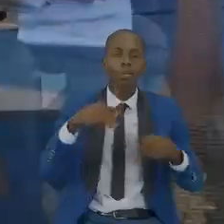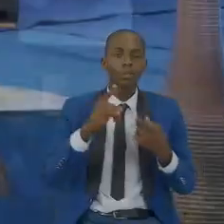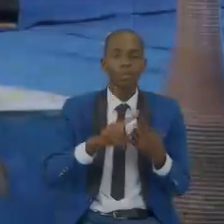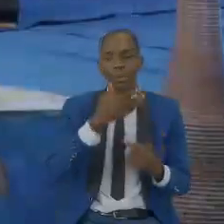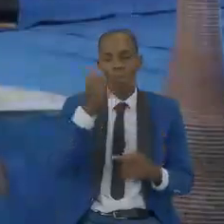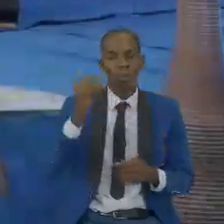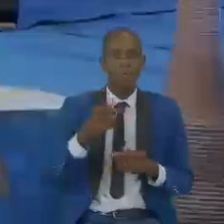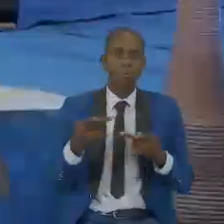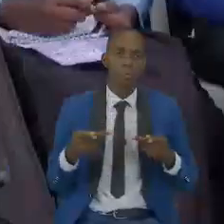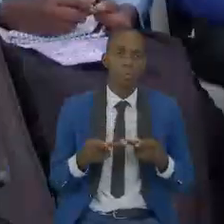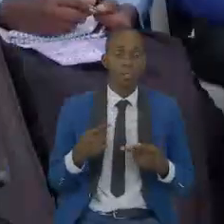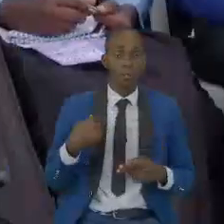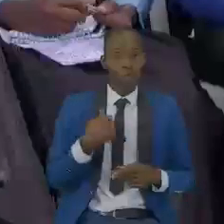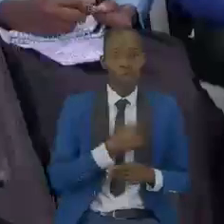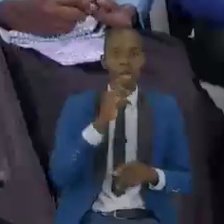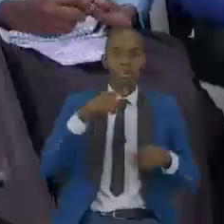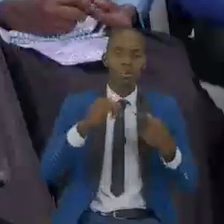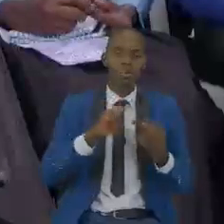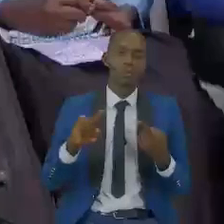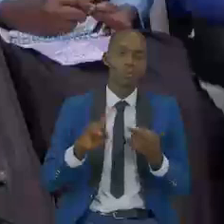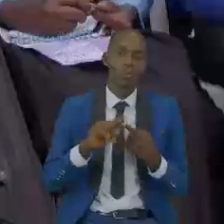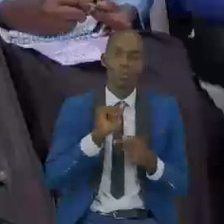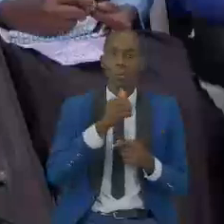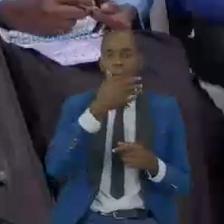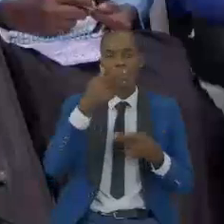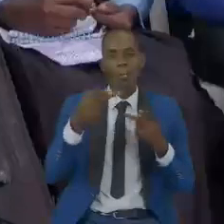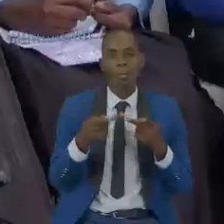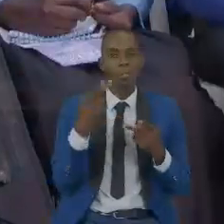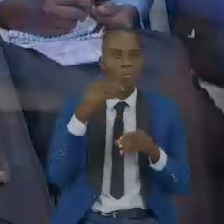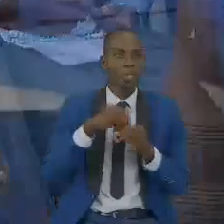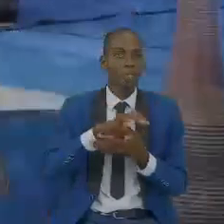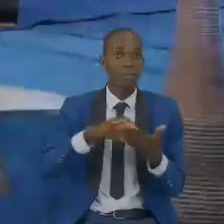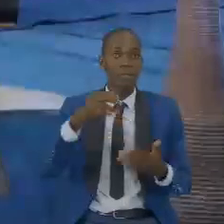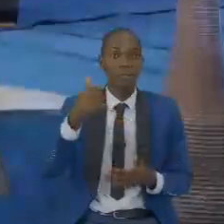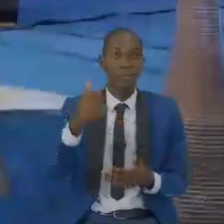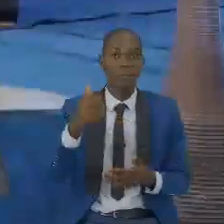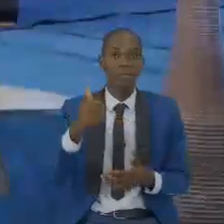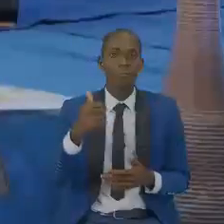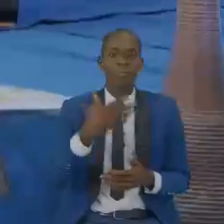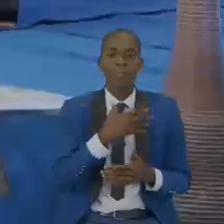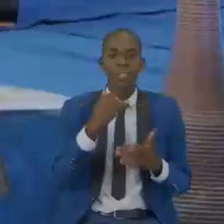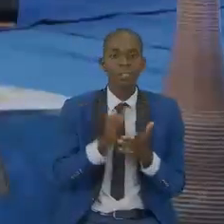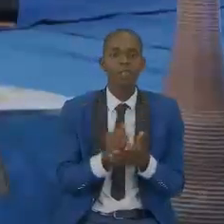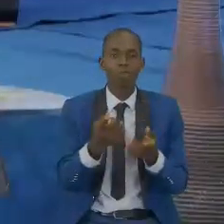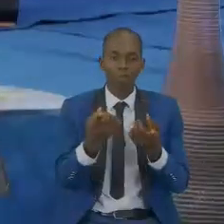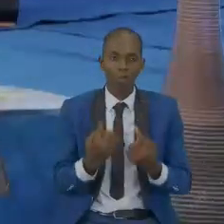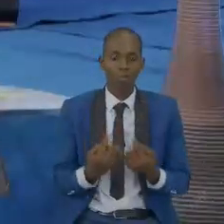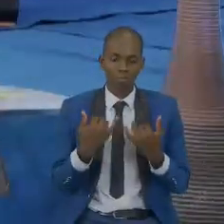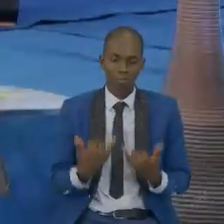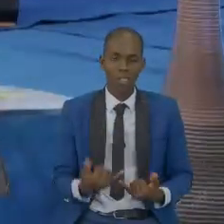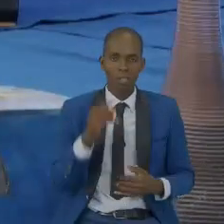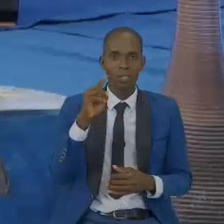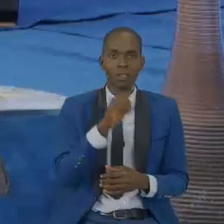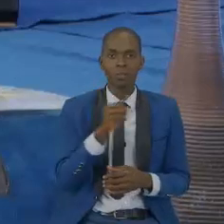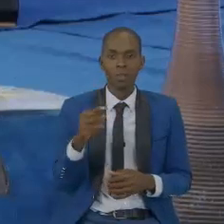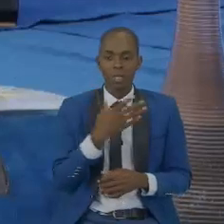to a better place. Look at verse 10. In verse 10, it says, come now, therefore,